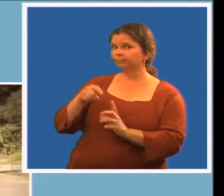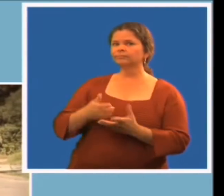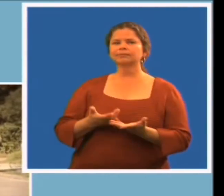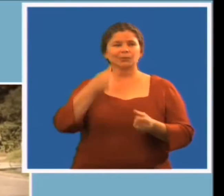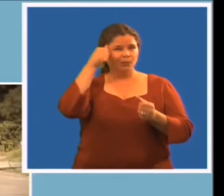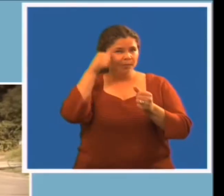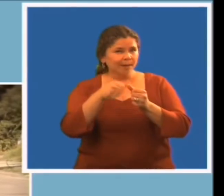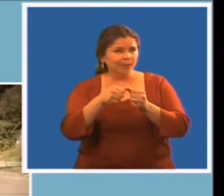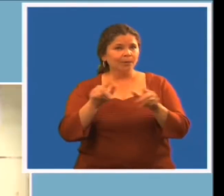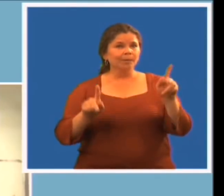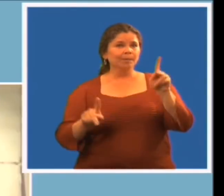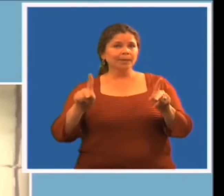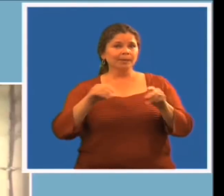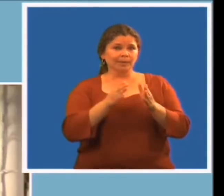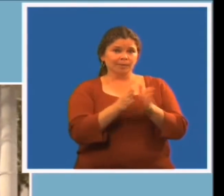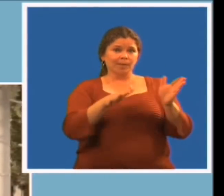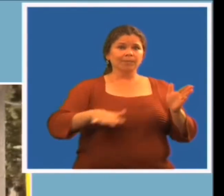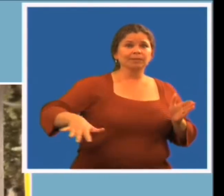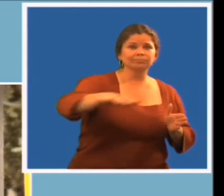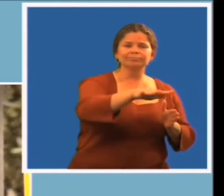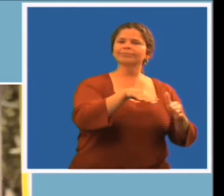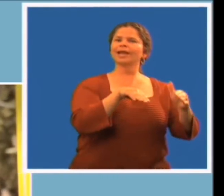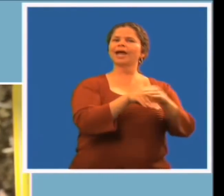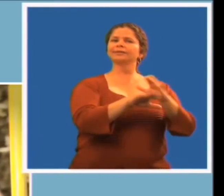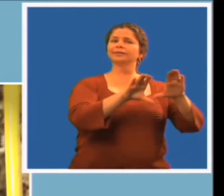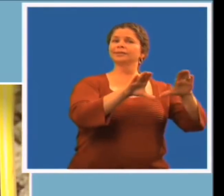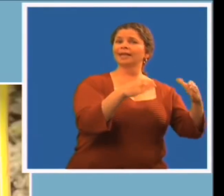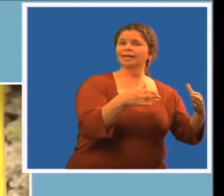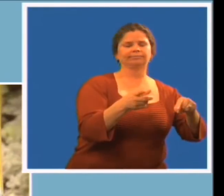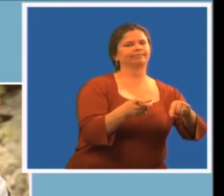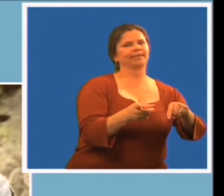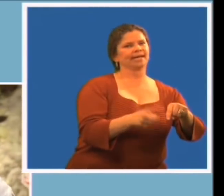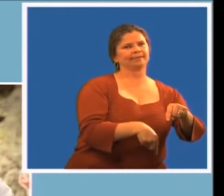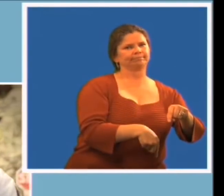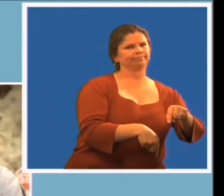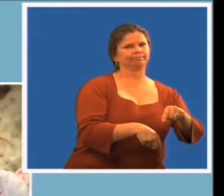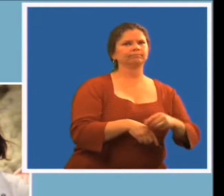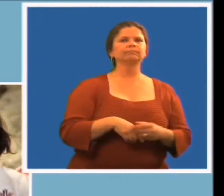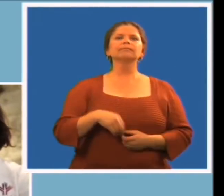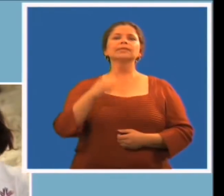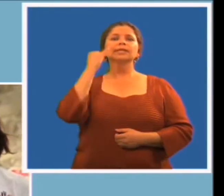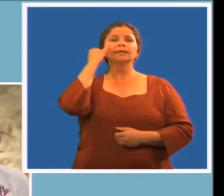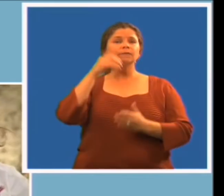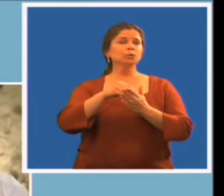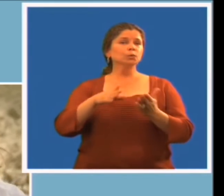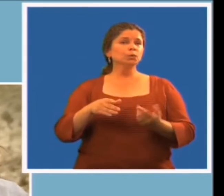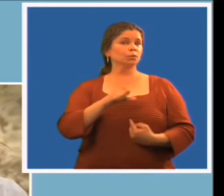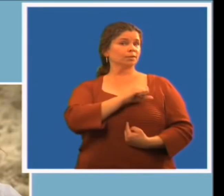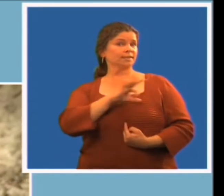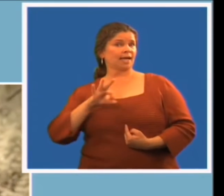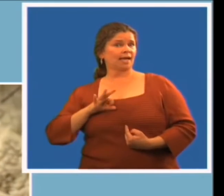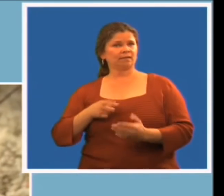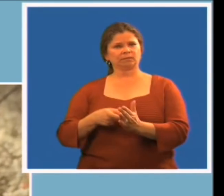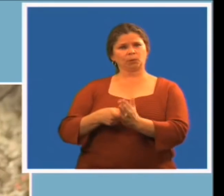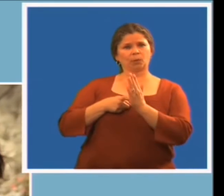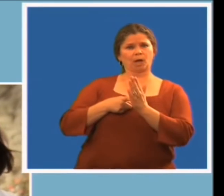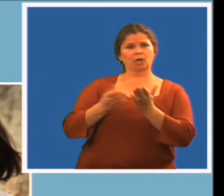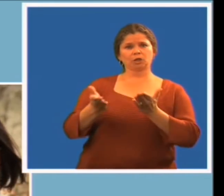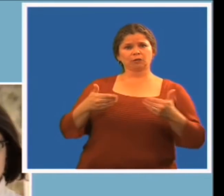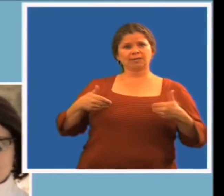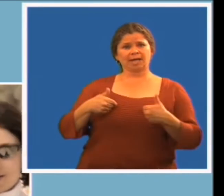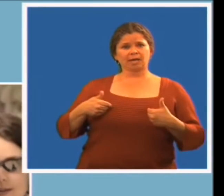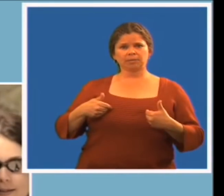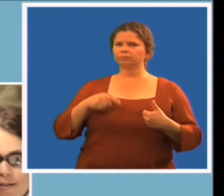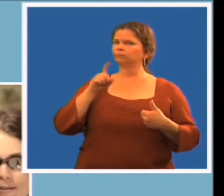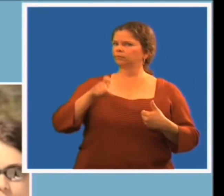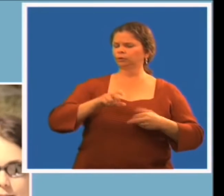regulations. Remember, members of the general public in normal circumstances have no access to classrooms. If